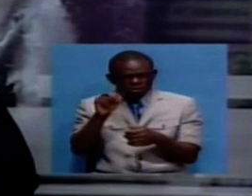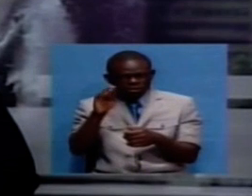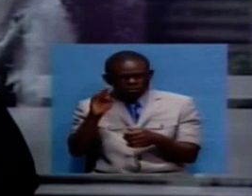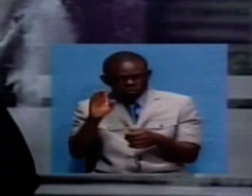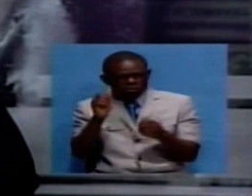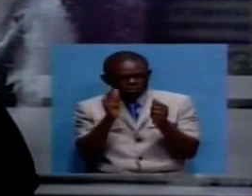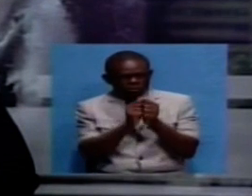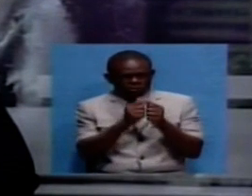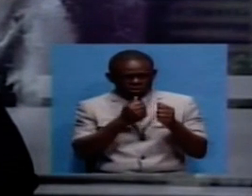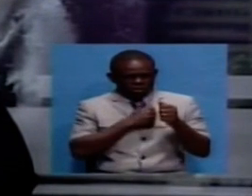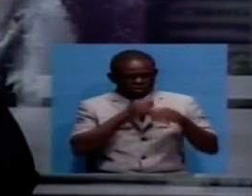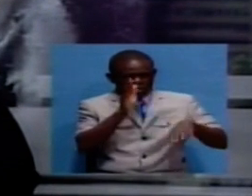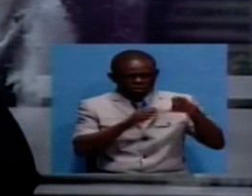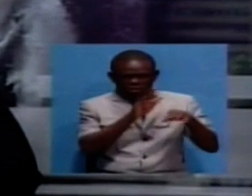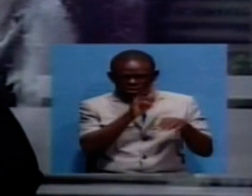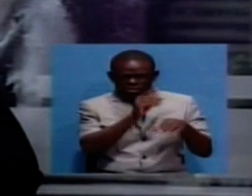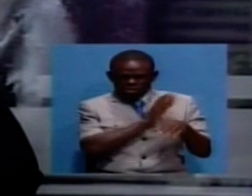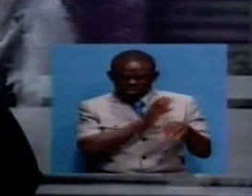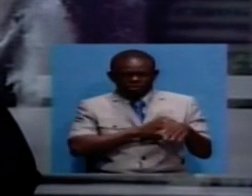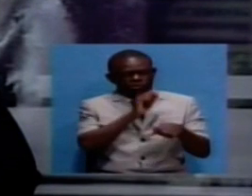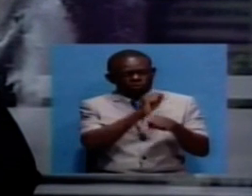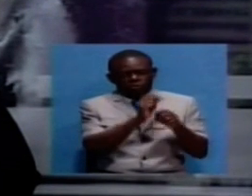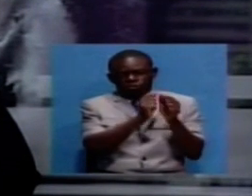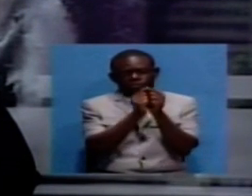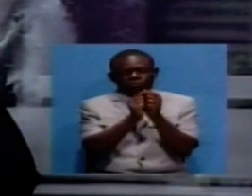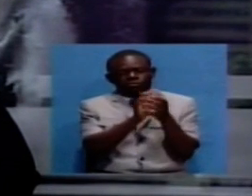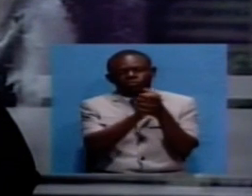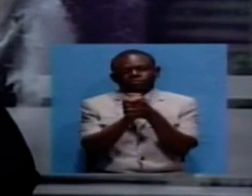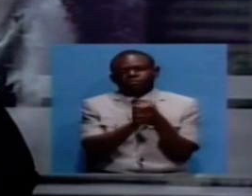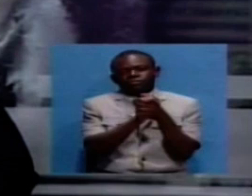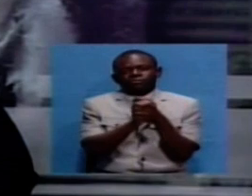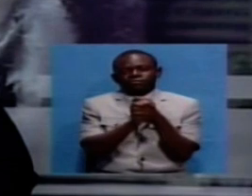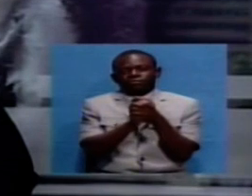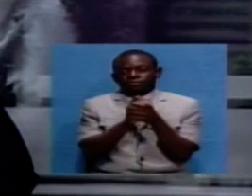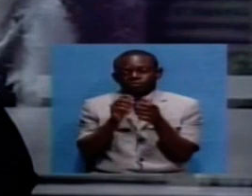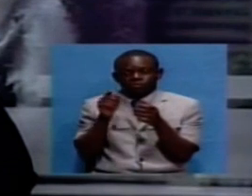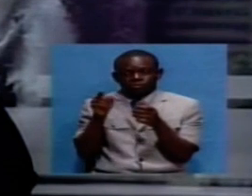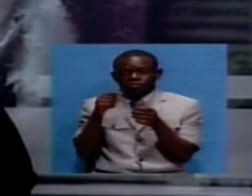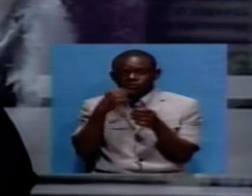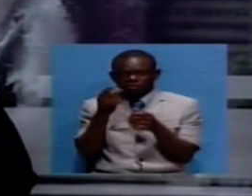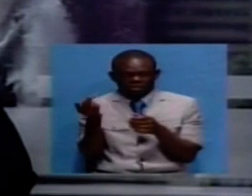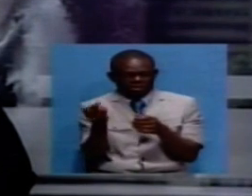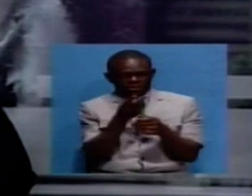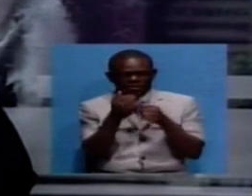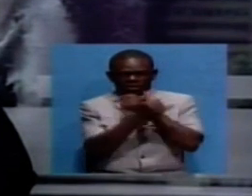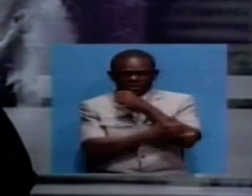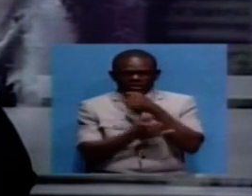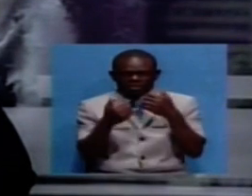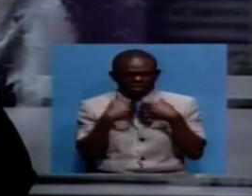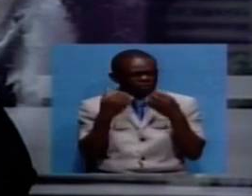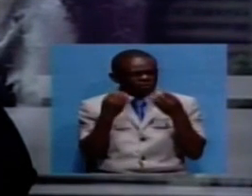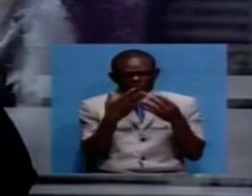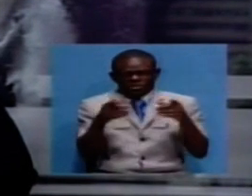state broadcaster TPA. Mr. Mwanza is concerned with the levels of collaboration despite the two countries having a lot of things in